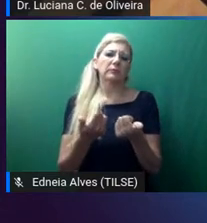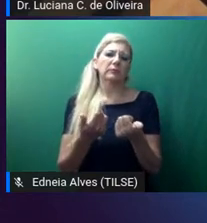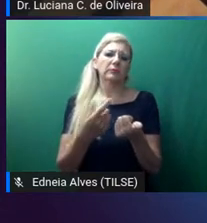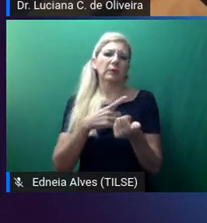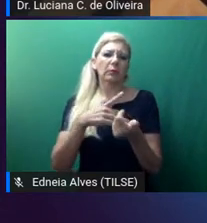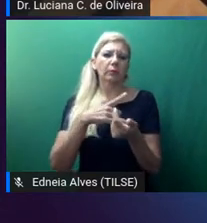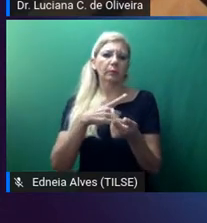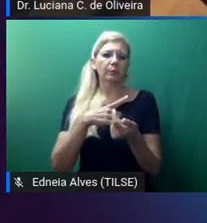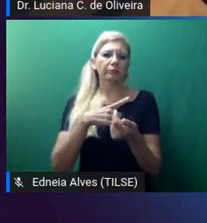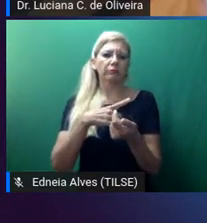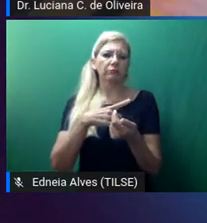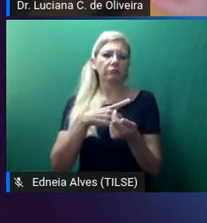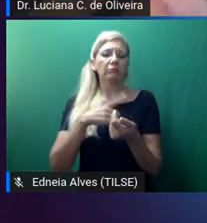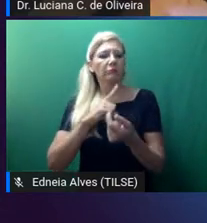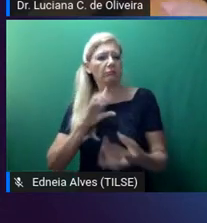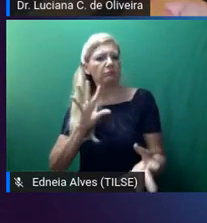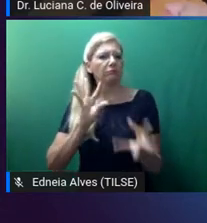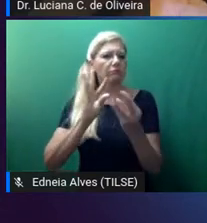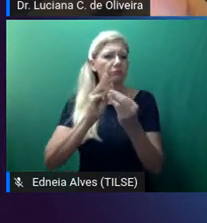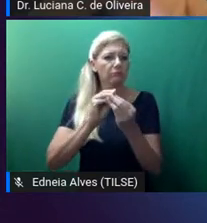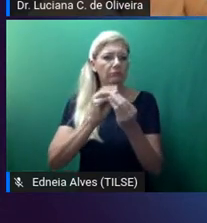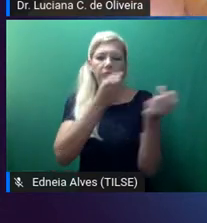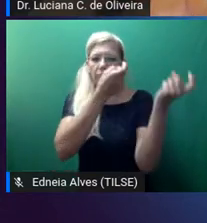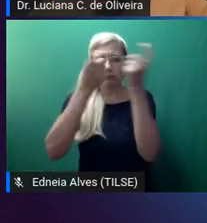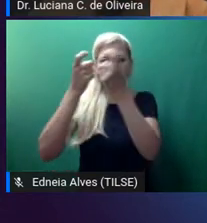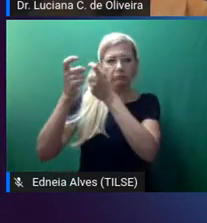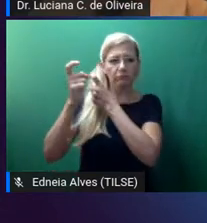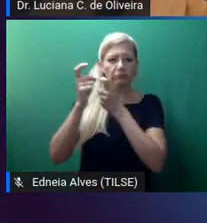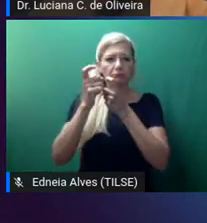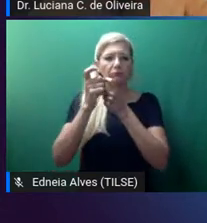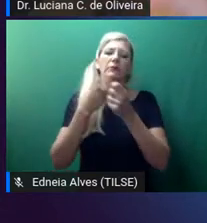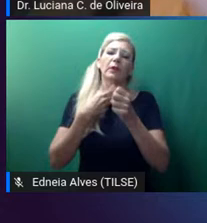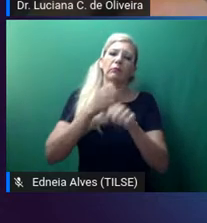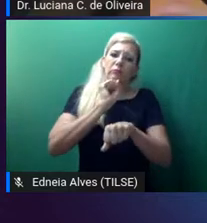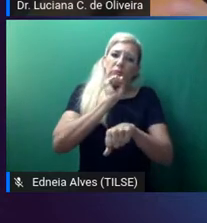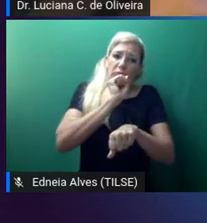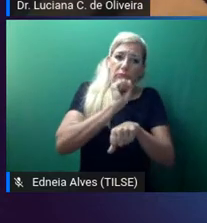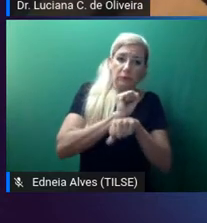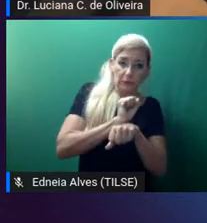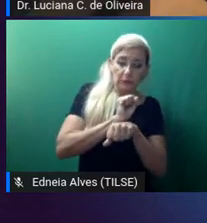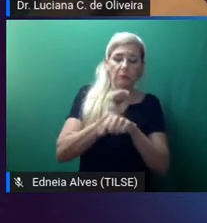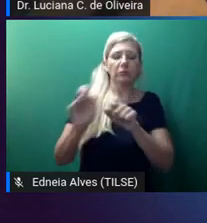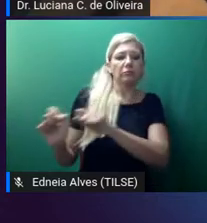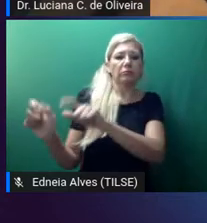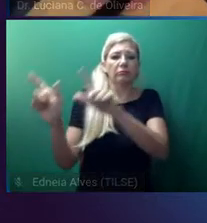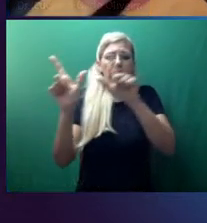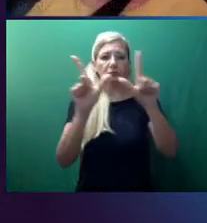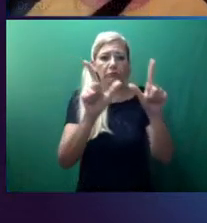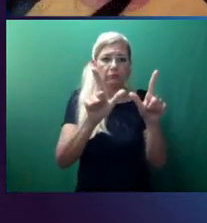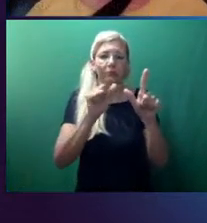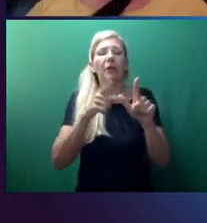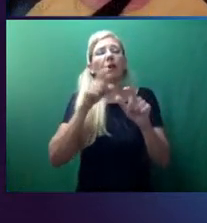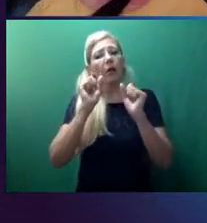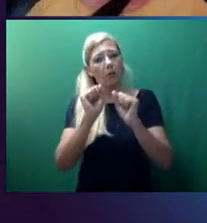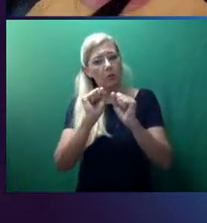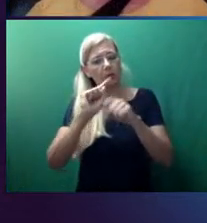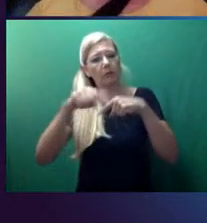and we can have a brief discussion. I will stop sharing my screen and we can have a